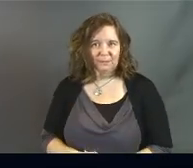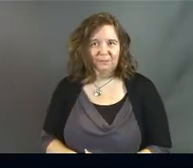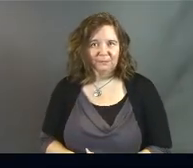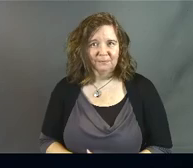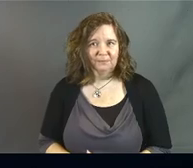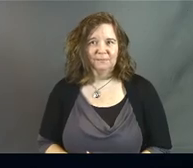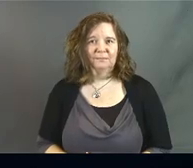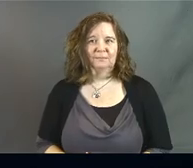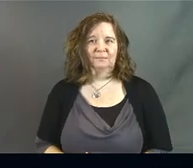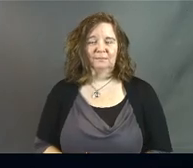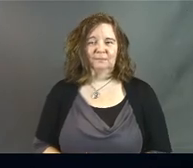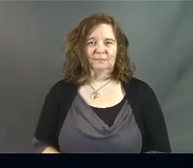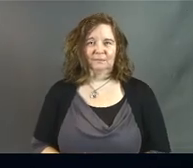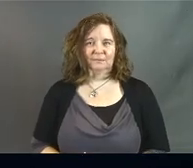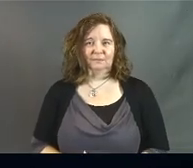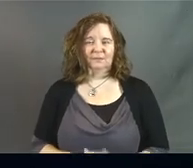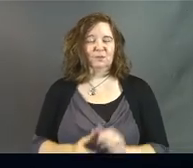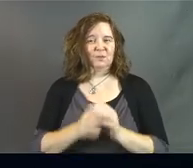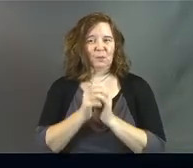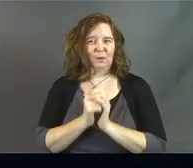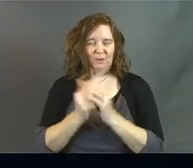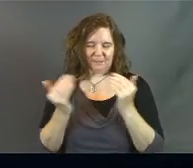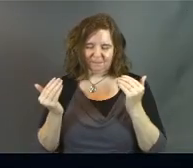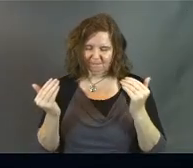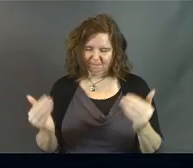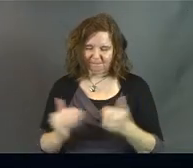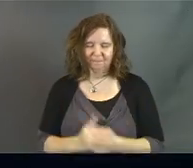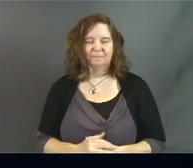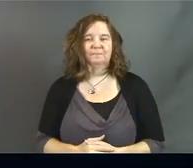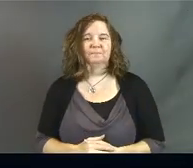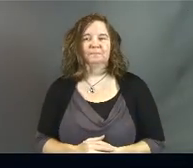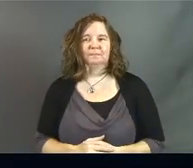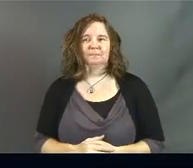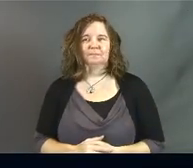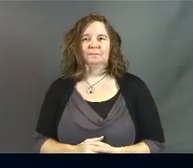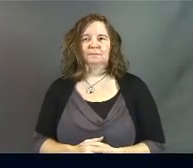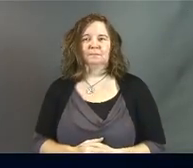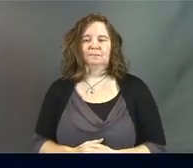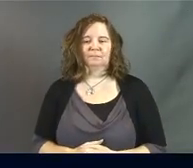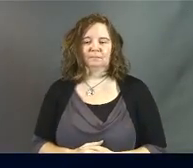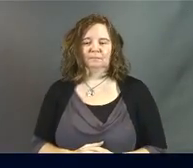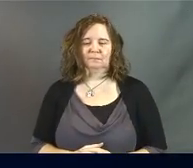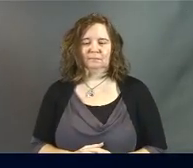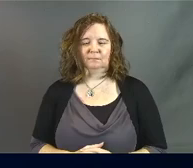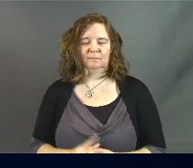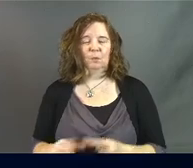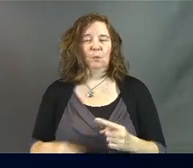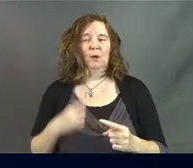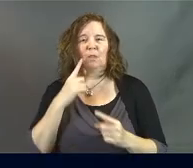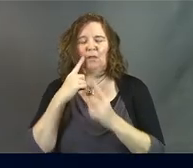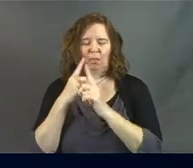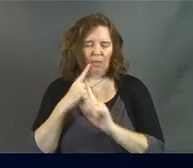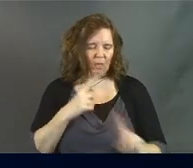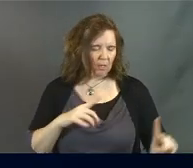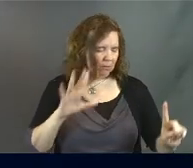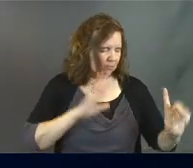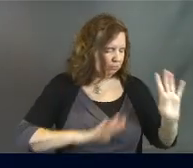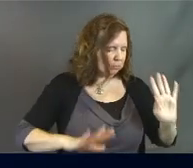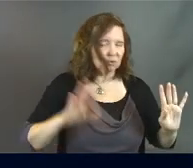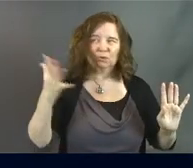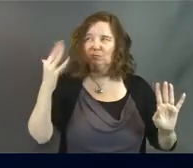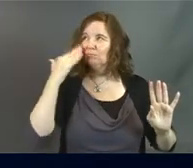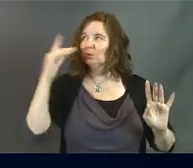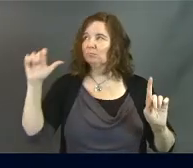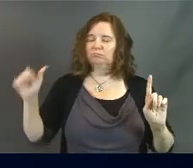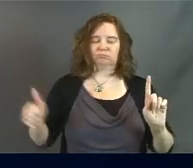If you guys, we're just going to worship one last time. When I thought I lost me,